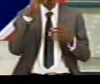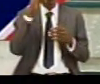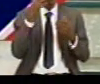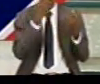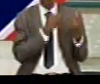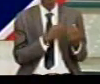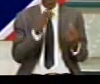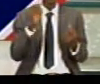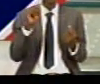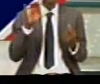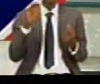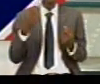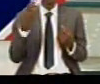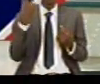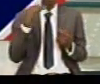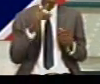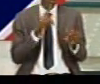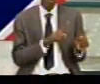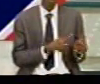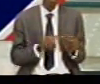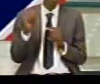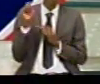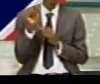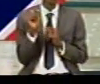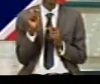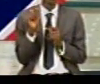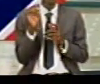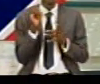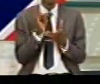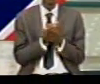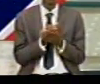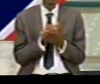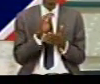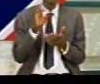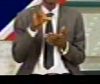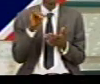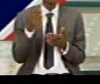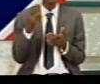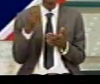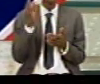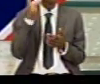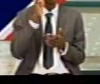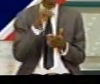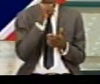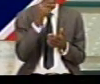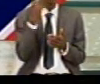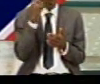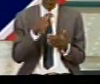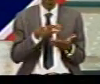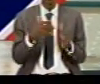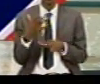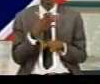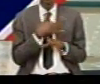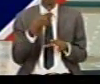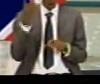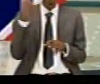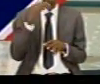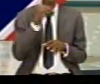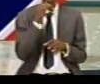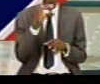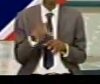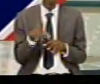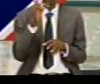Enoch was translated that he should not see death, and he was not found